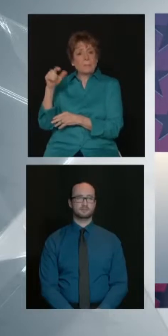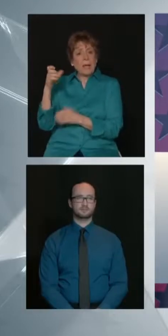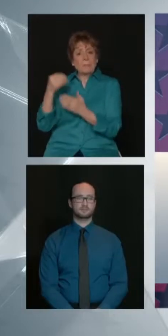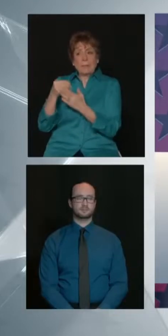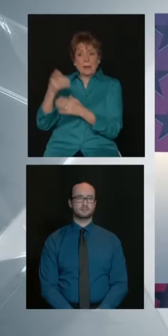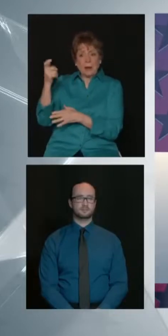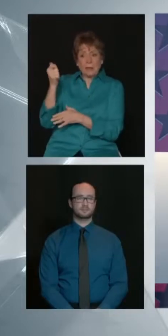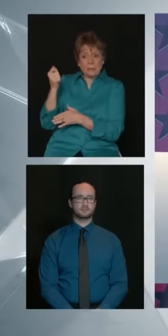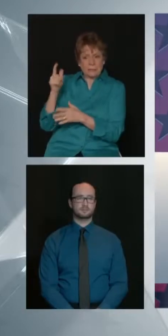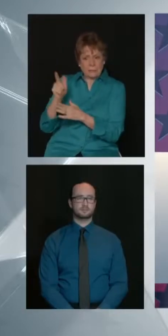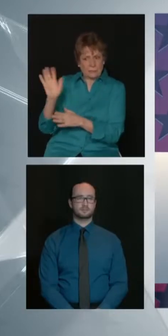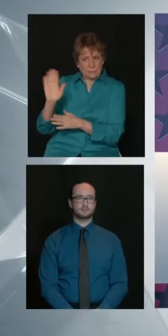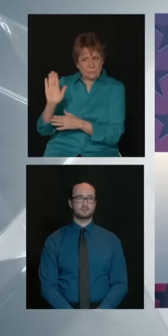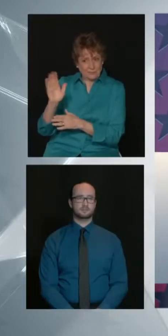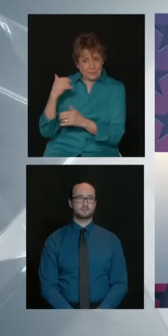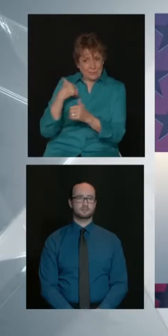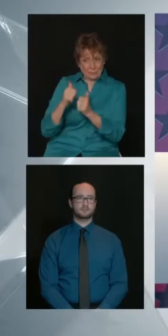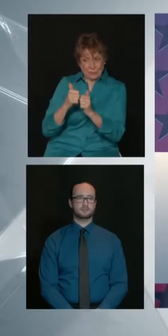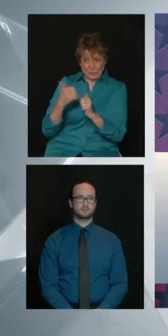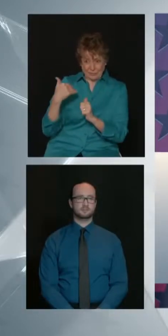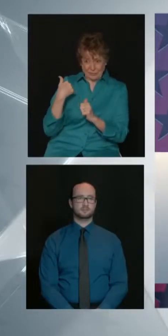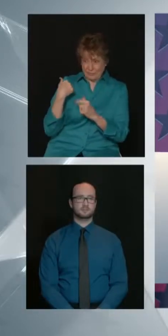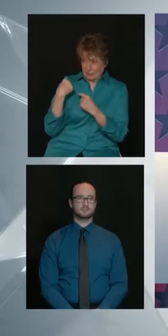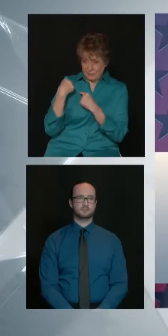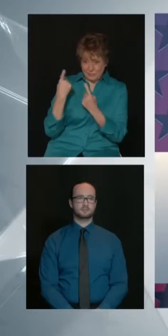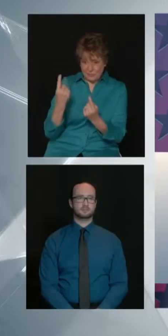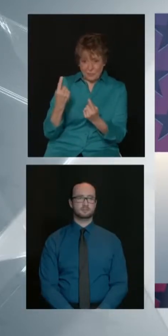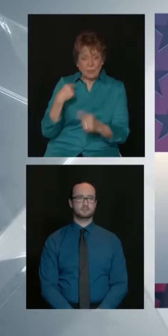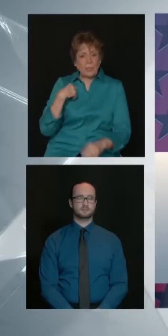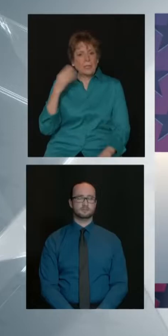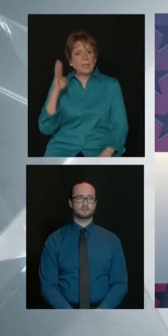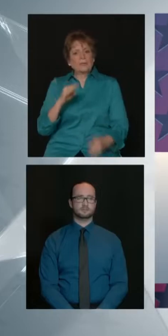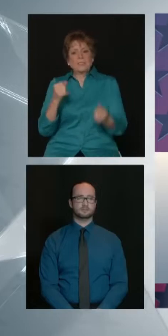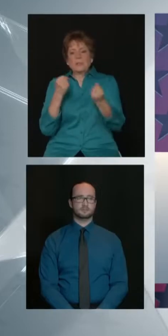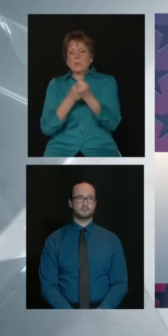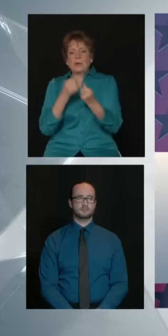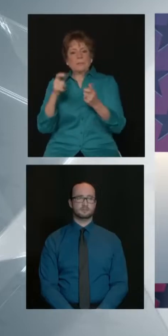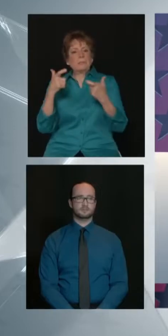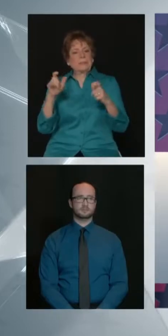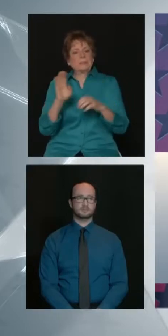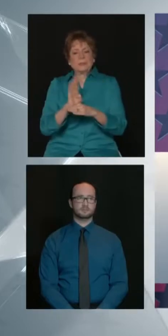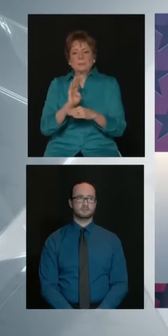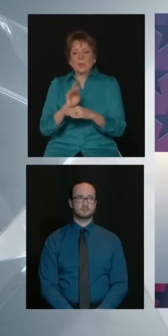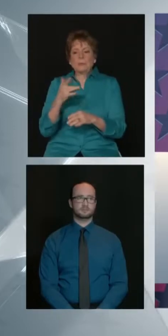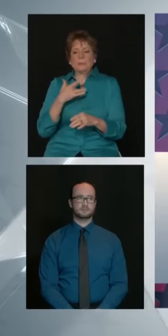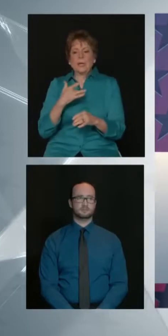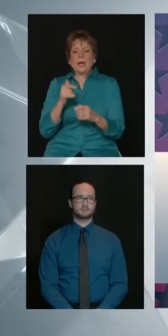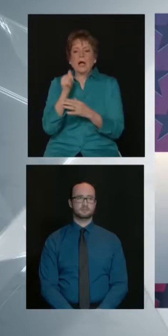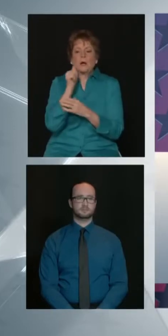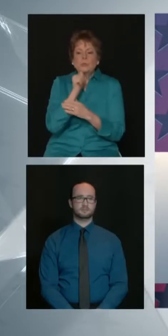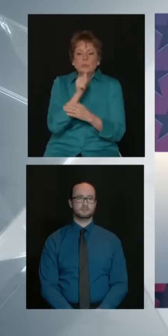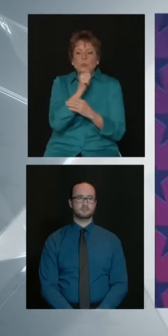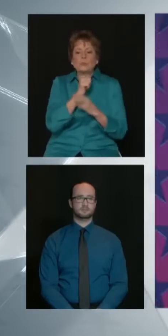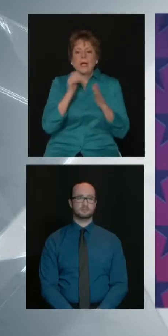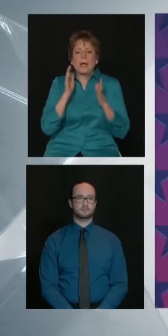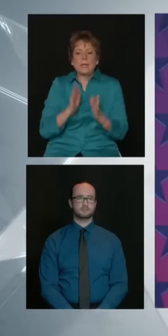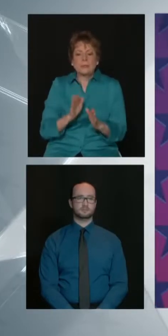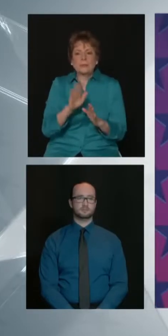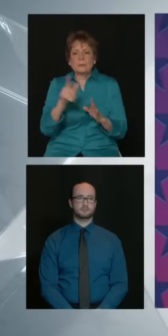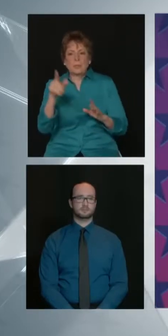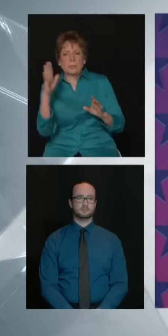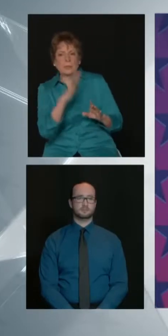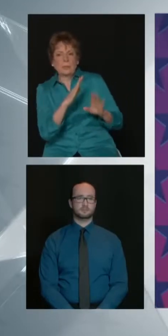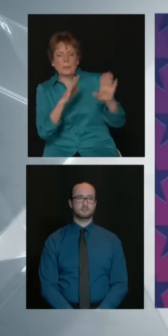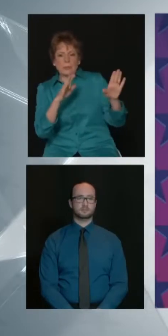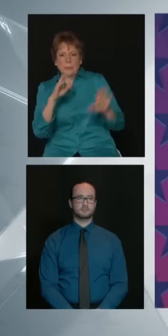in office. So I'm never going to be standing up for big businesses. I'm going to be standing up for Arizona. We need to stop you right there. All right. Respond.